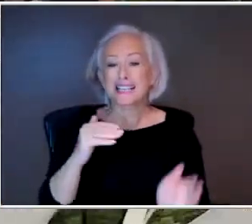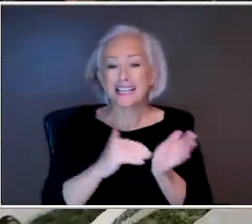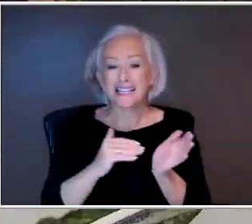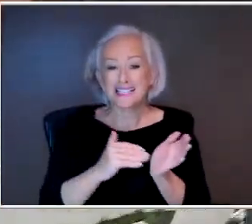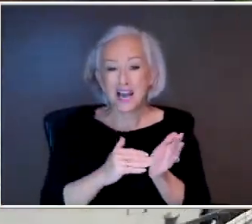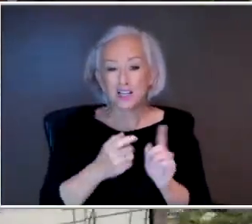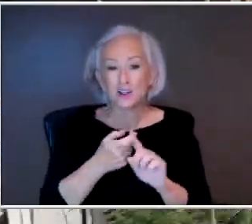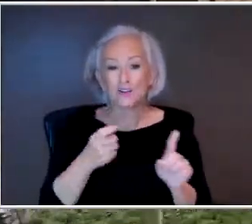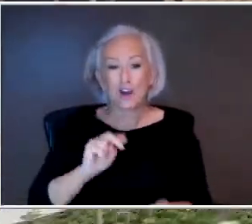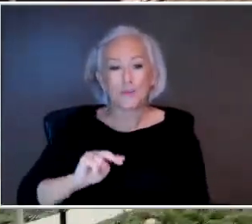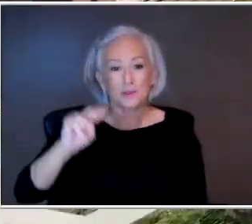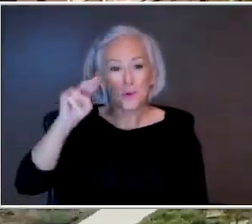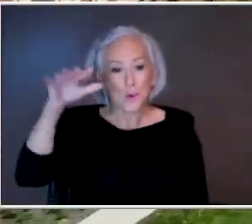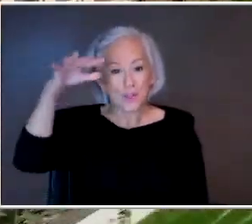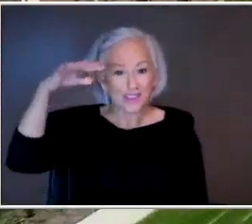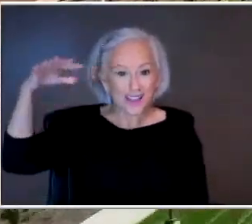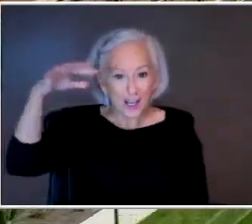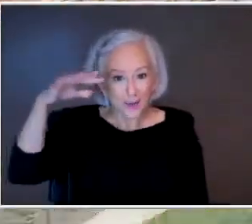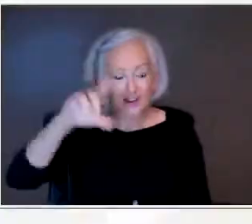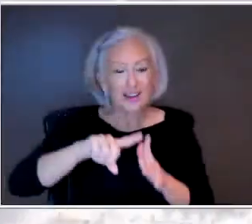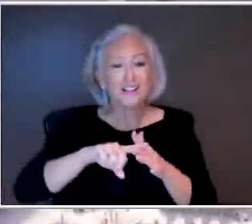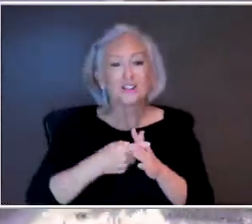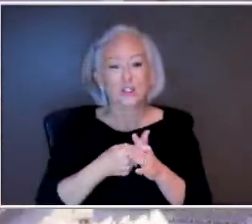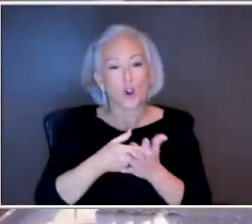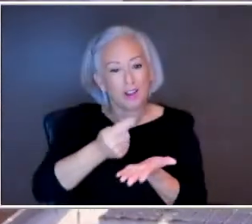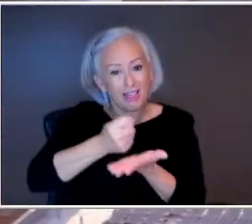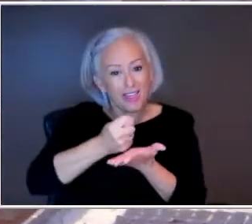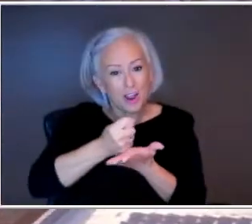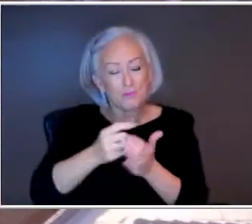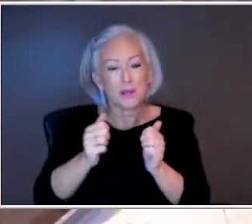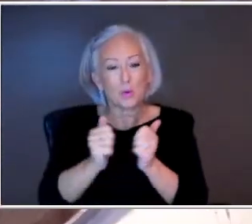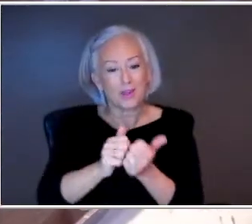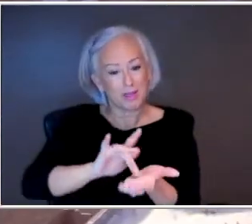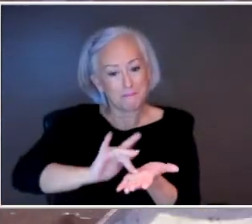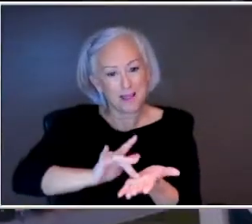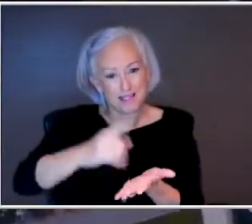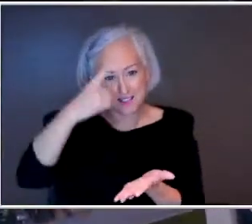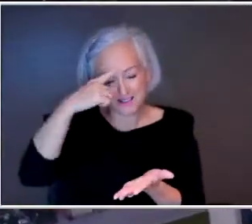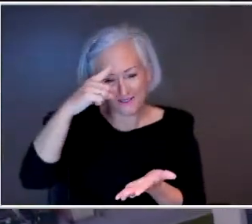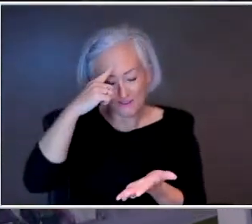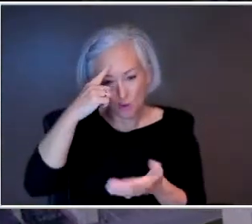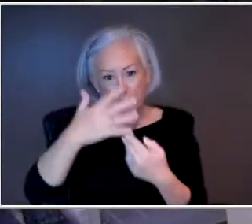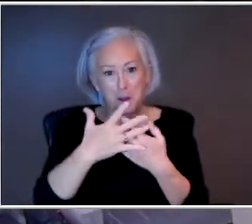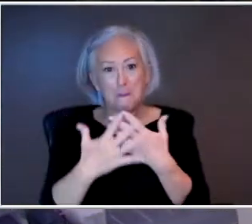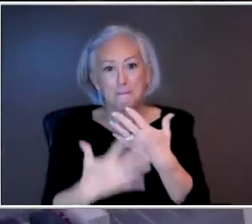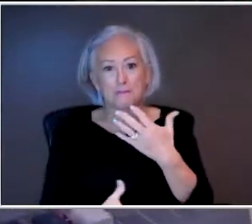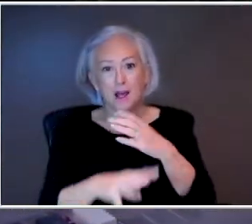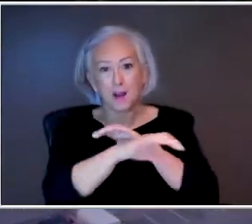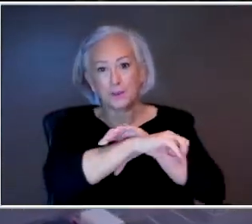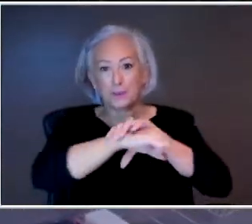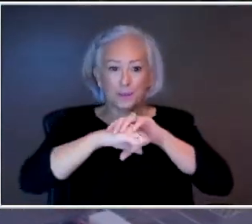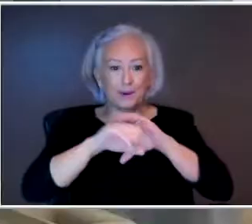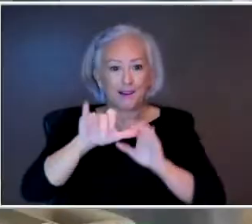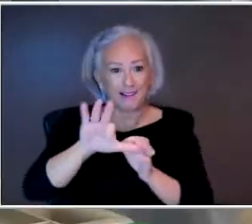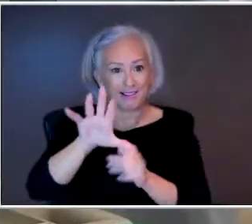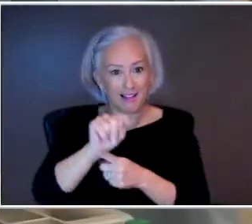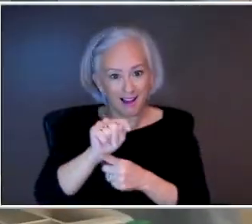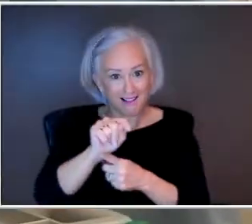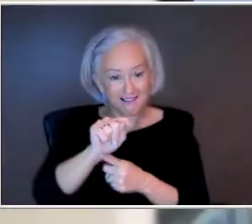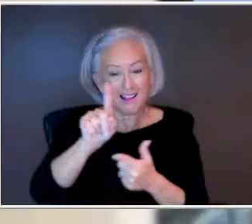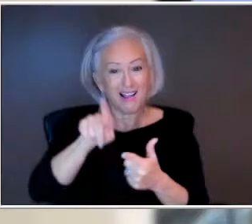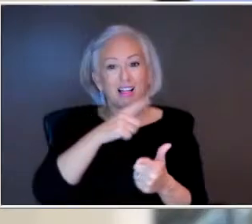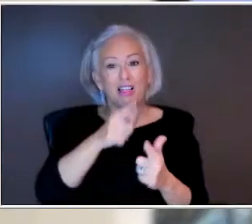with clot-busting medicine before transferring him to the University of Kansas Health System for a procedure to reverse the stroke.